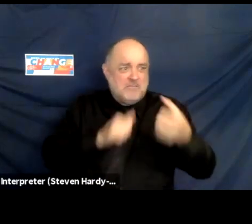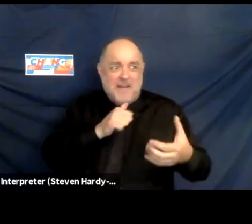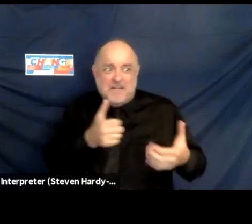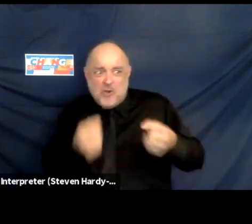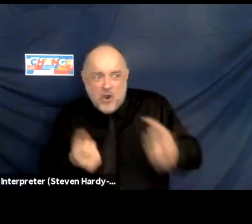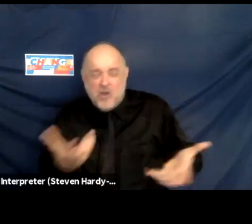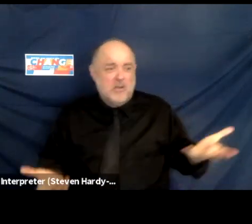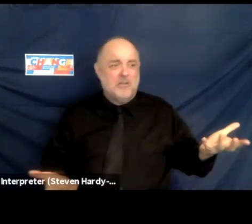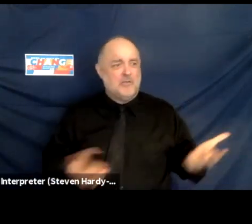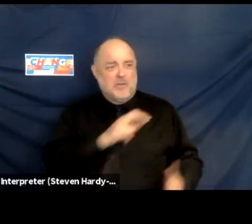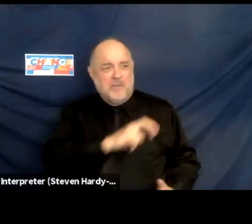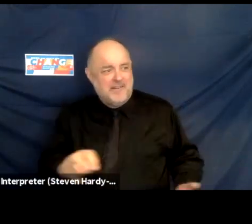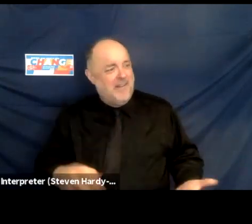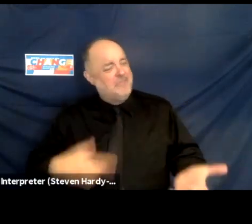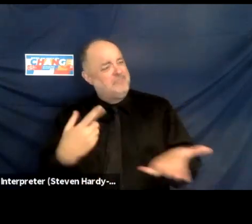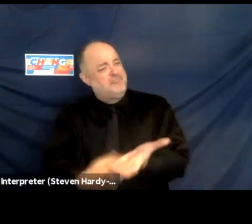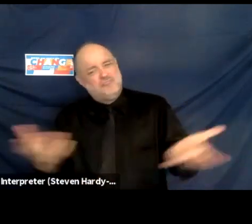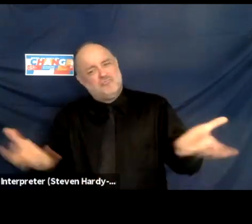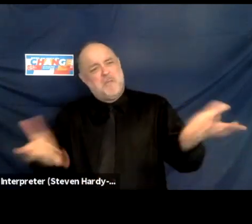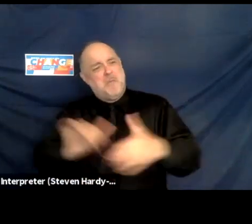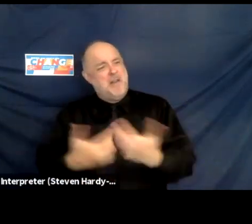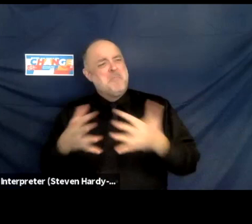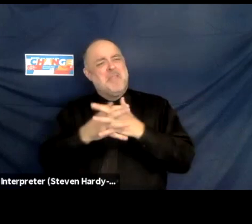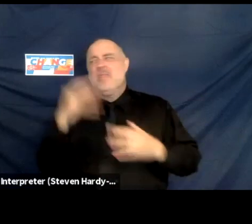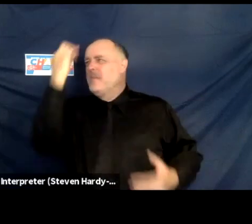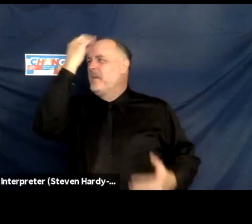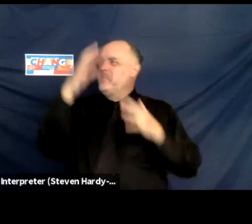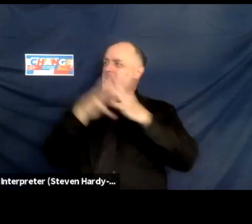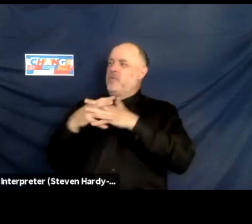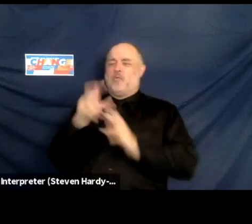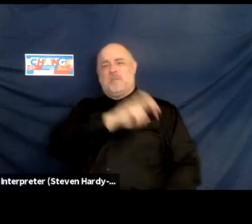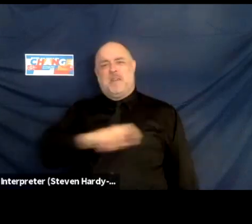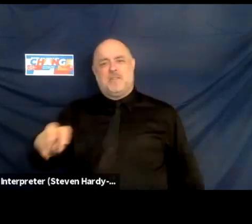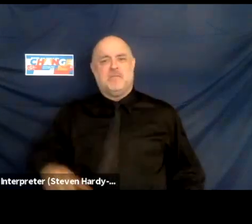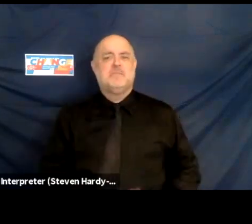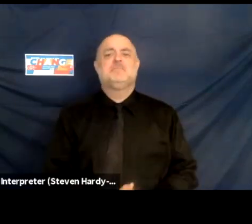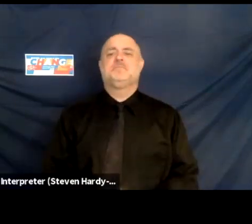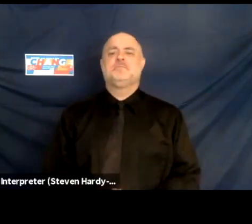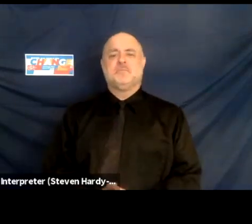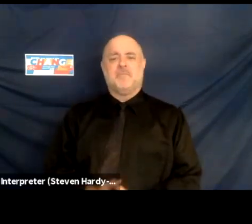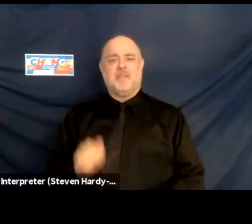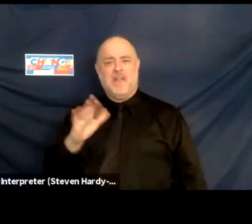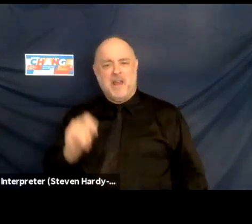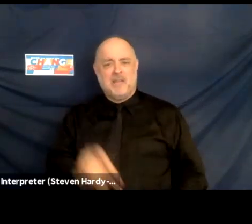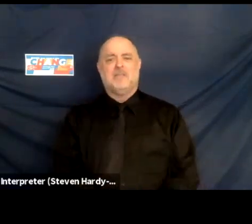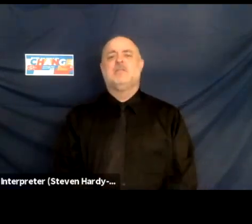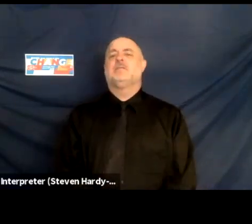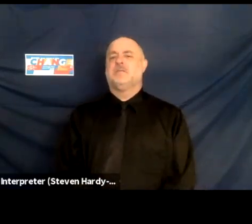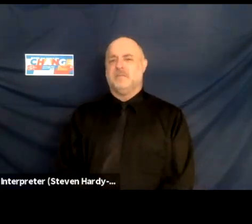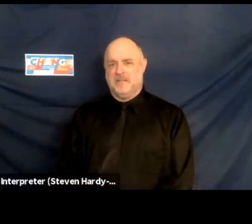talked mainly that day about America's Transportation Infrastructure Act, known as ATIA. I never call it ATIA, but